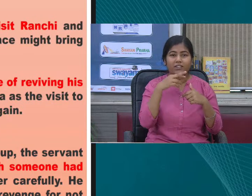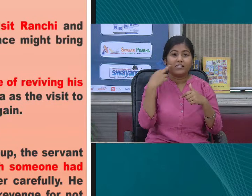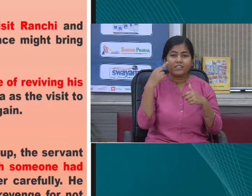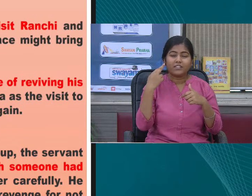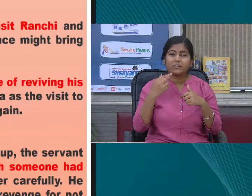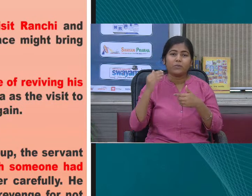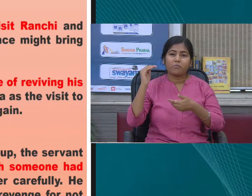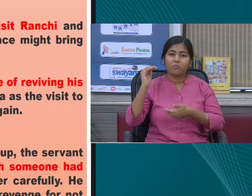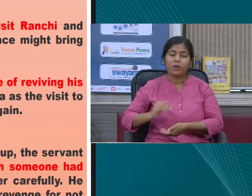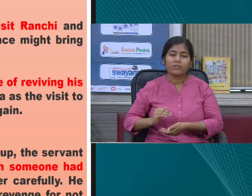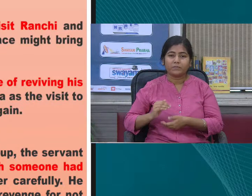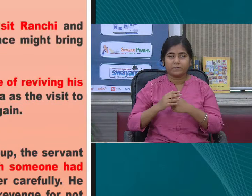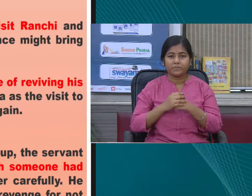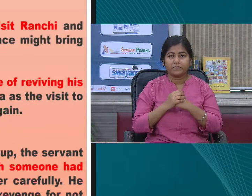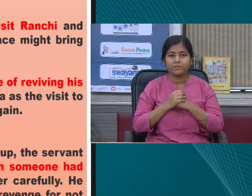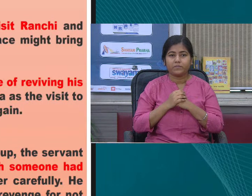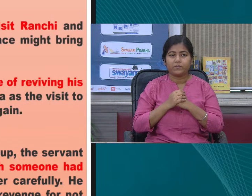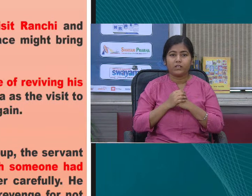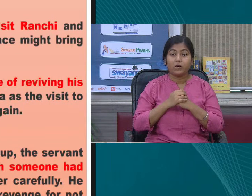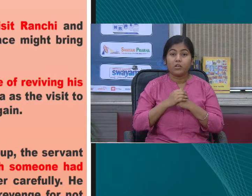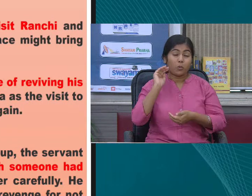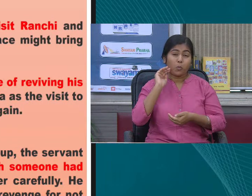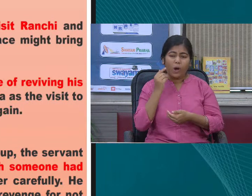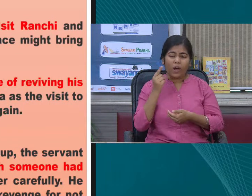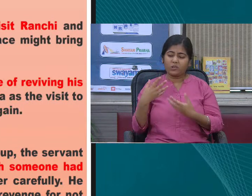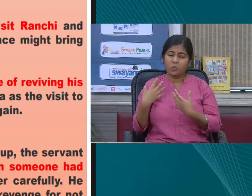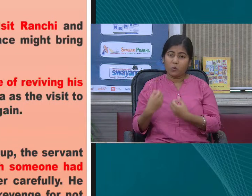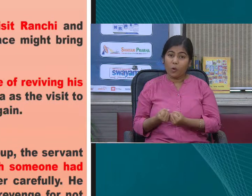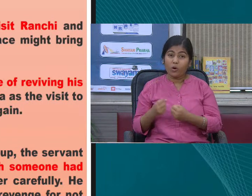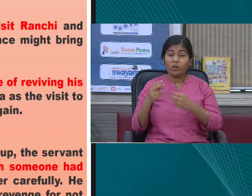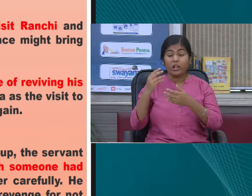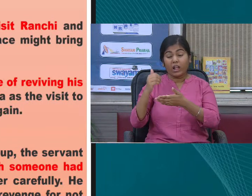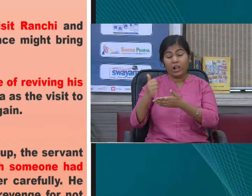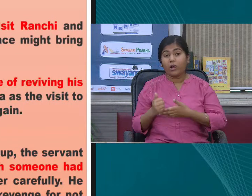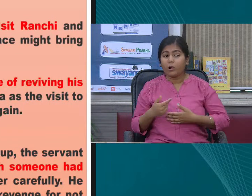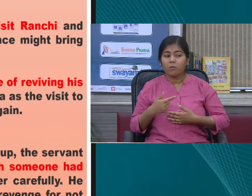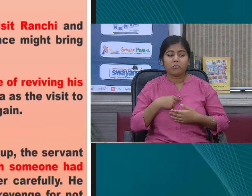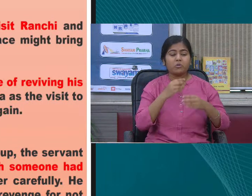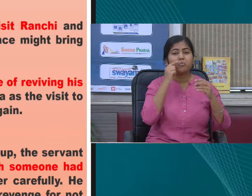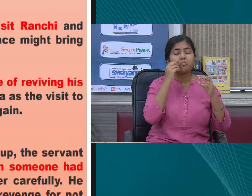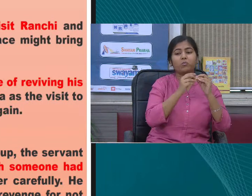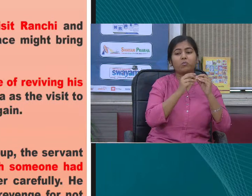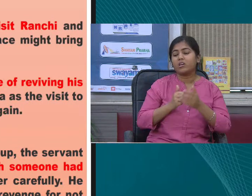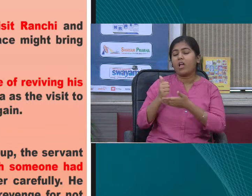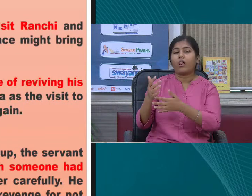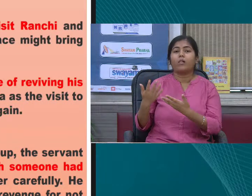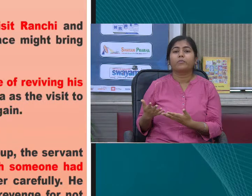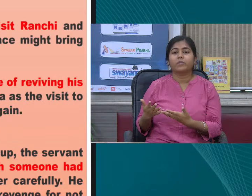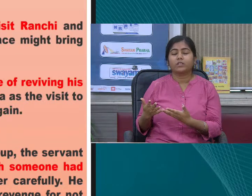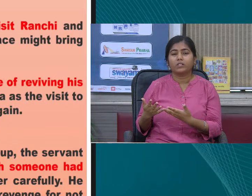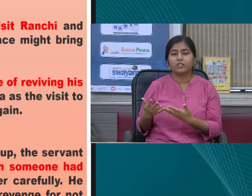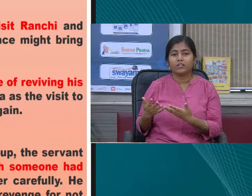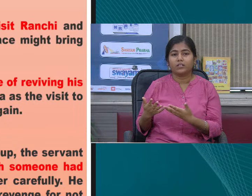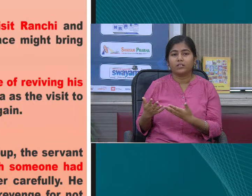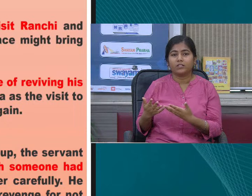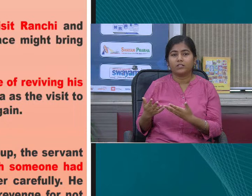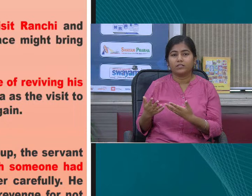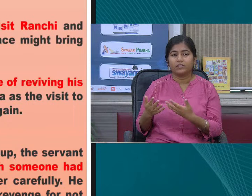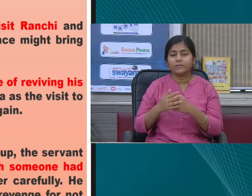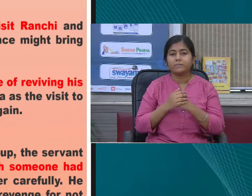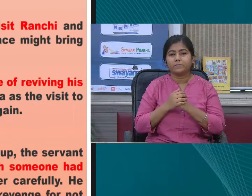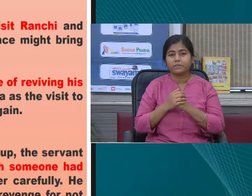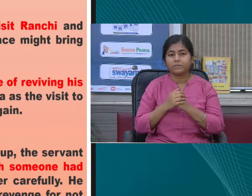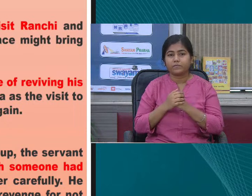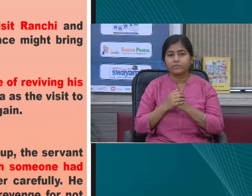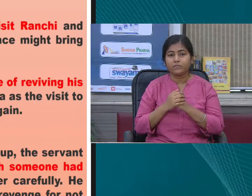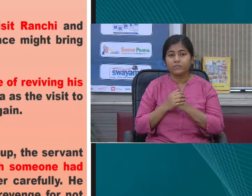nowhere. He didn't left, or he ignored him completely. Therefore, Chunnilal has planned the whole situation. He has set up